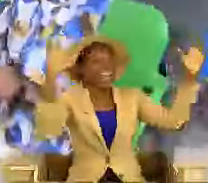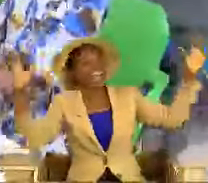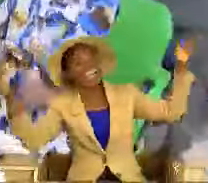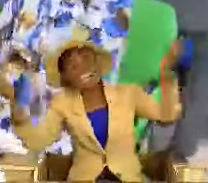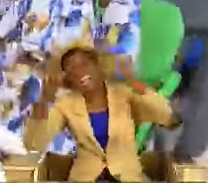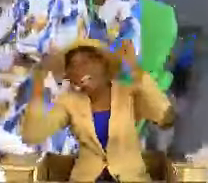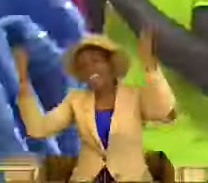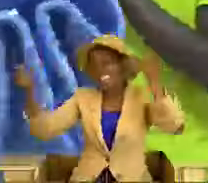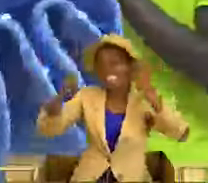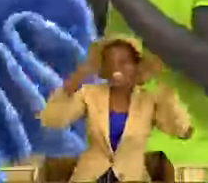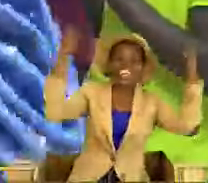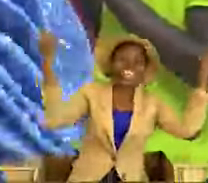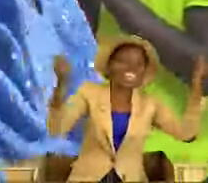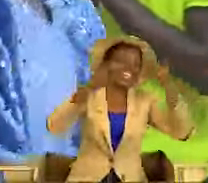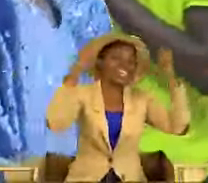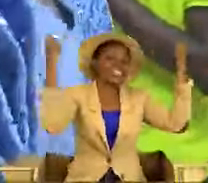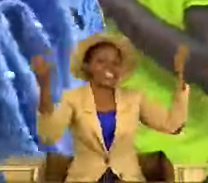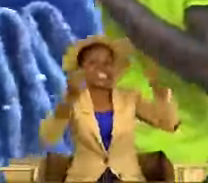hallelujah